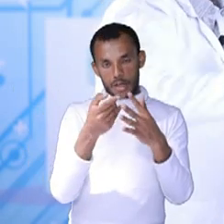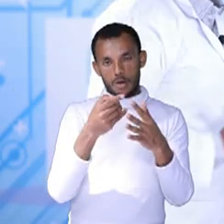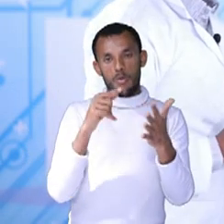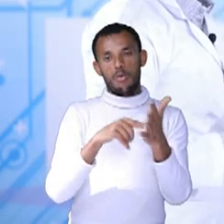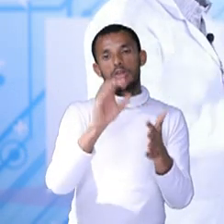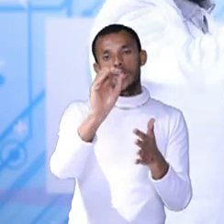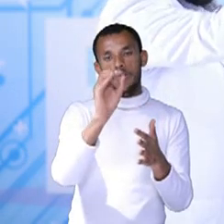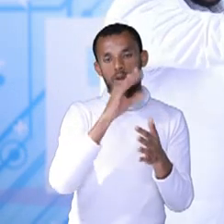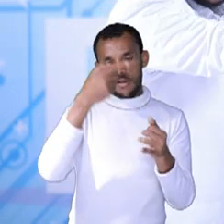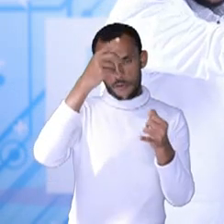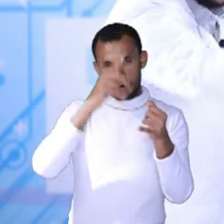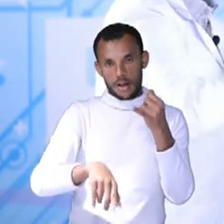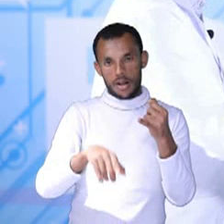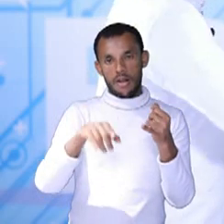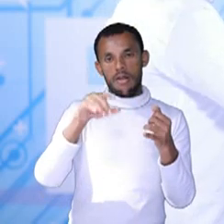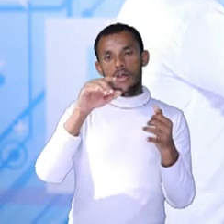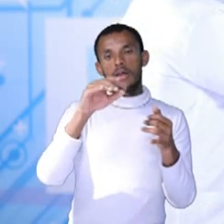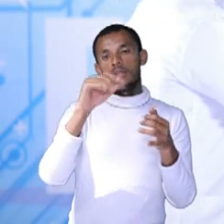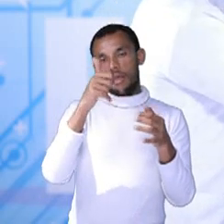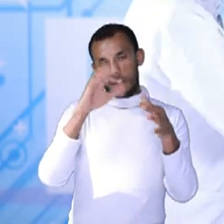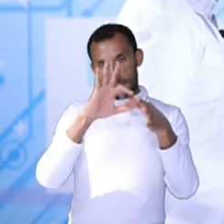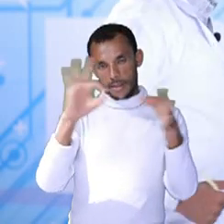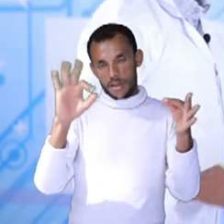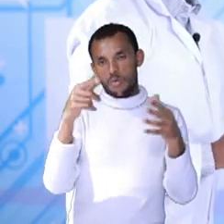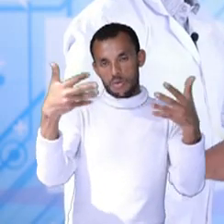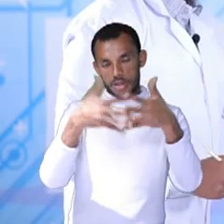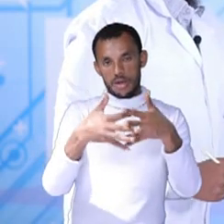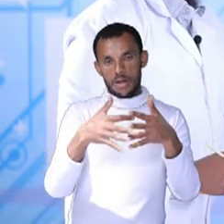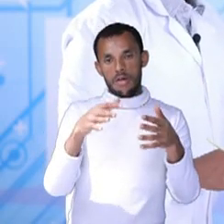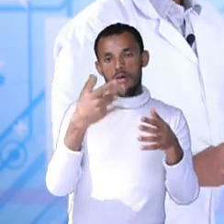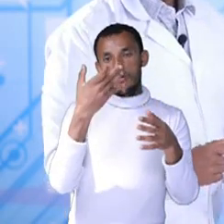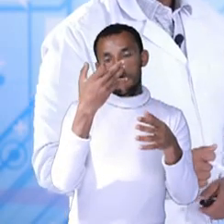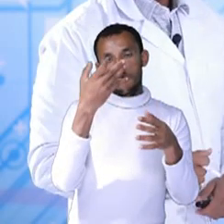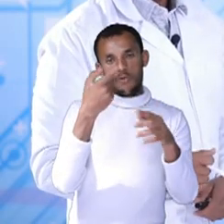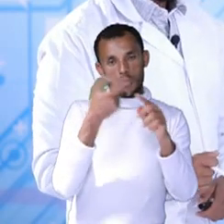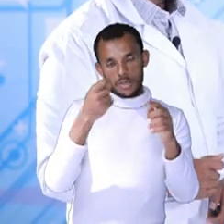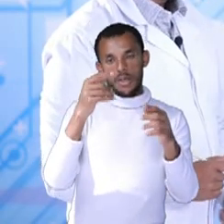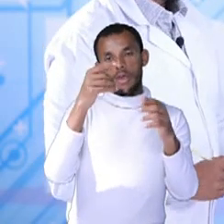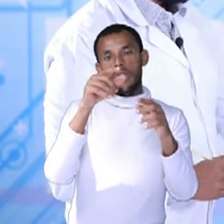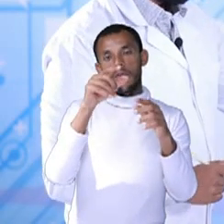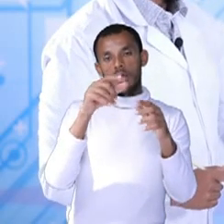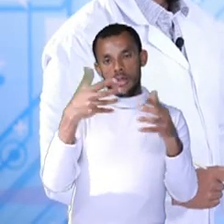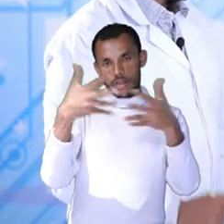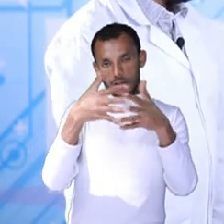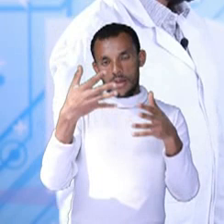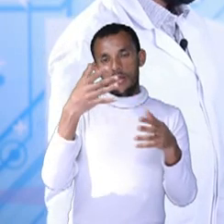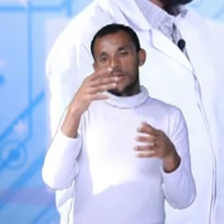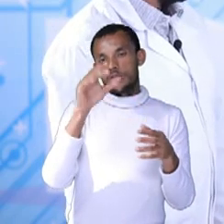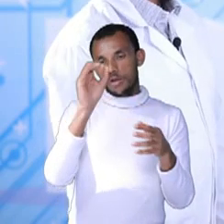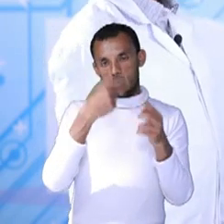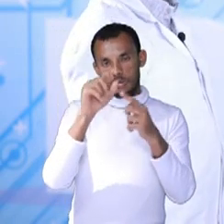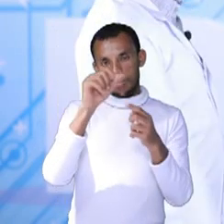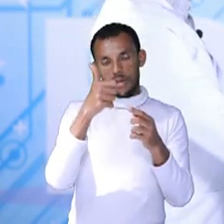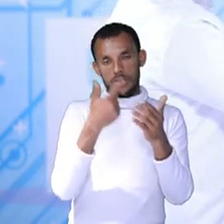so the final position is 10, so you integrate from the interval 0 to 10. Therefore, the integration